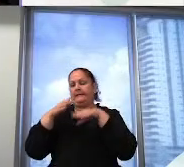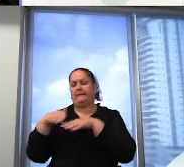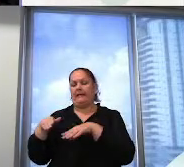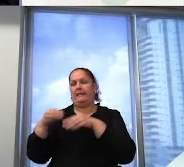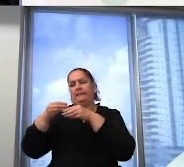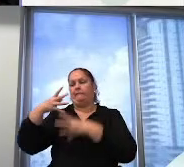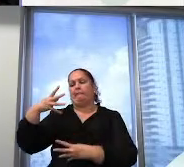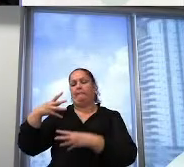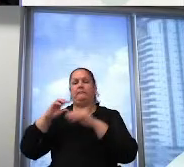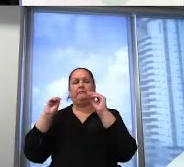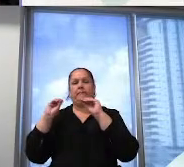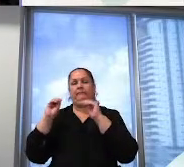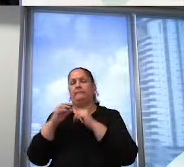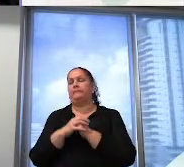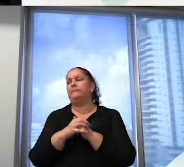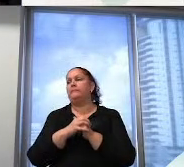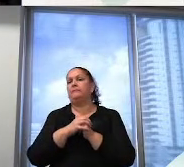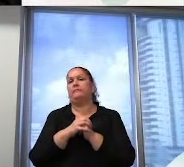break it out.